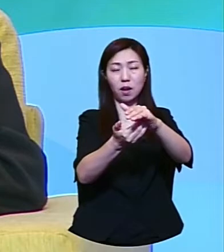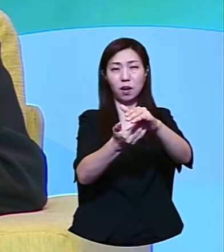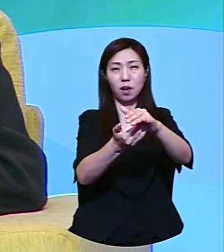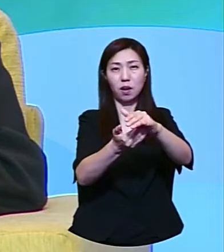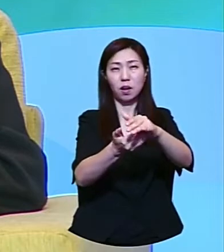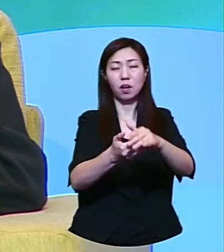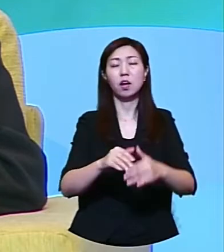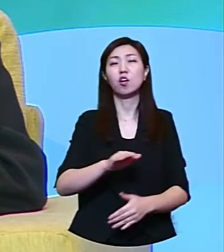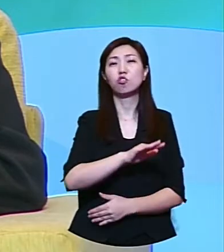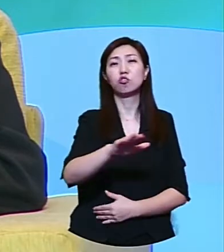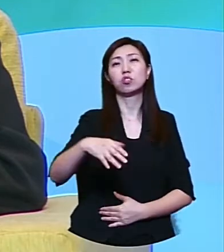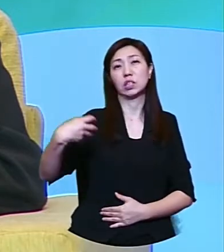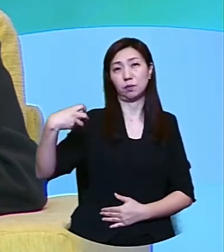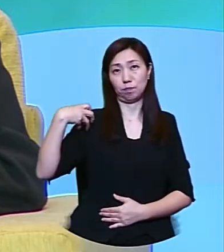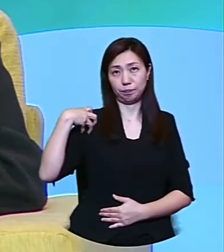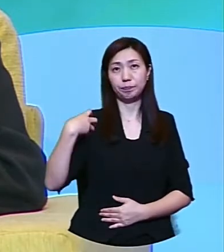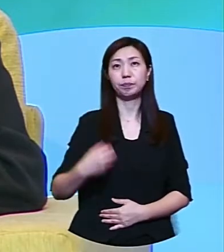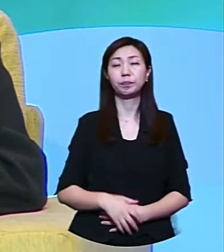we know,